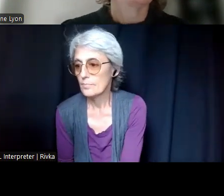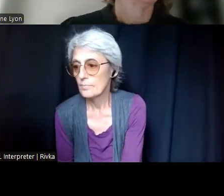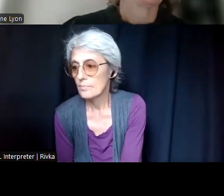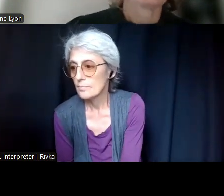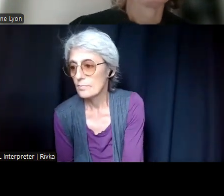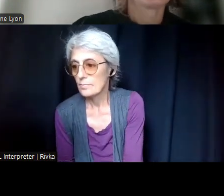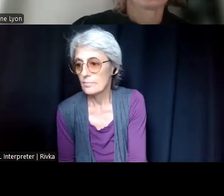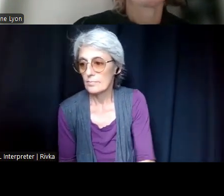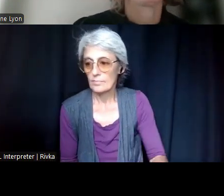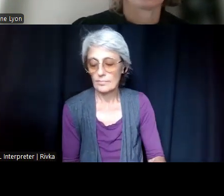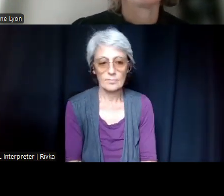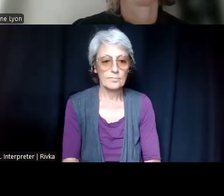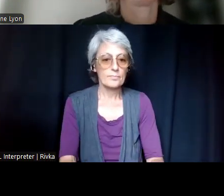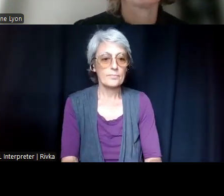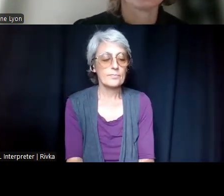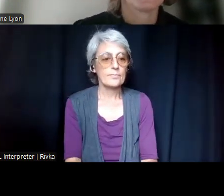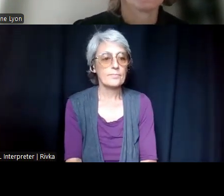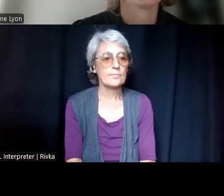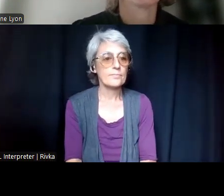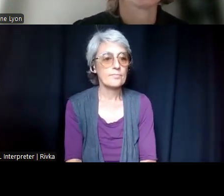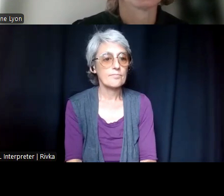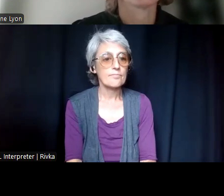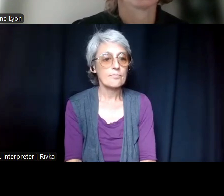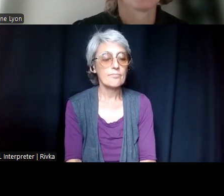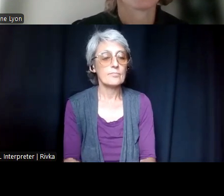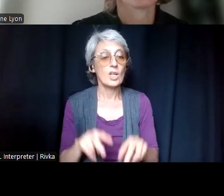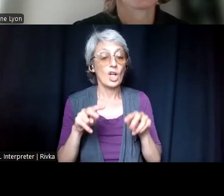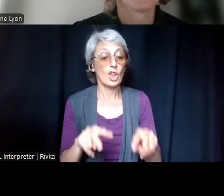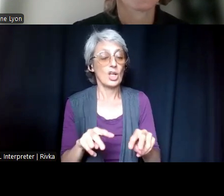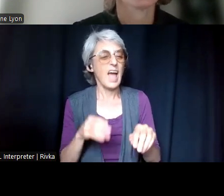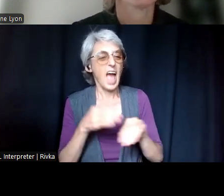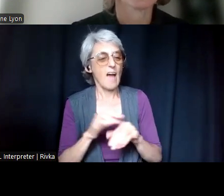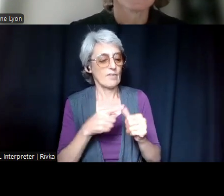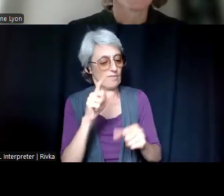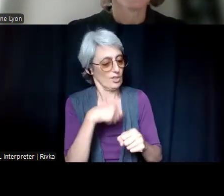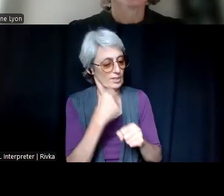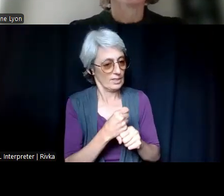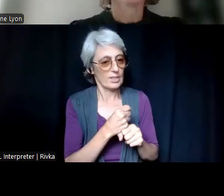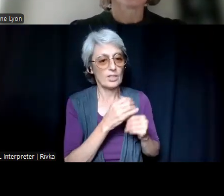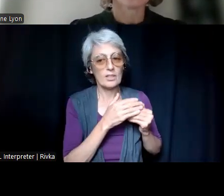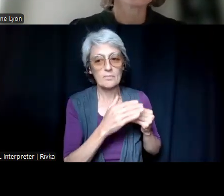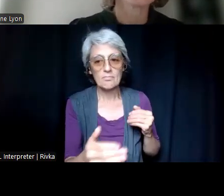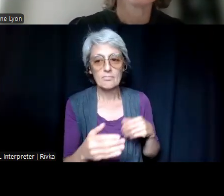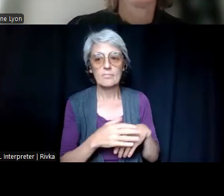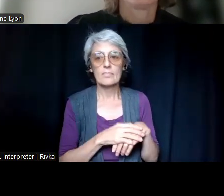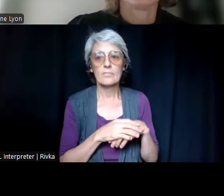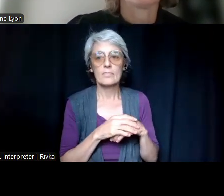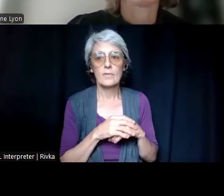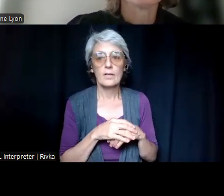So then, kind of looking after that first year, which was, much of that initial implementation